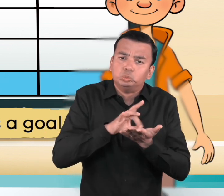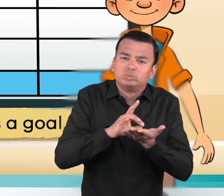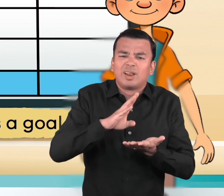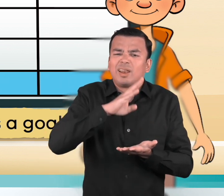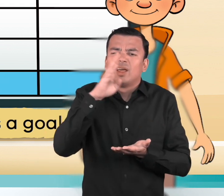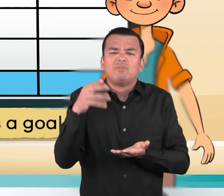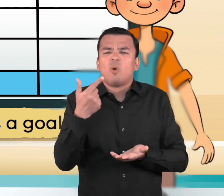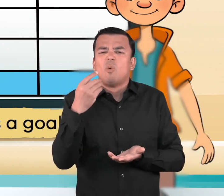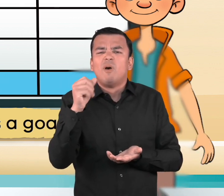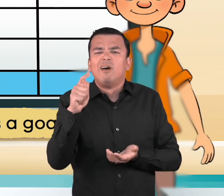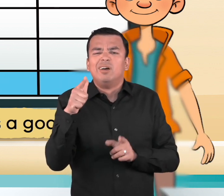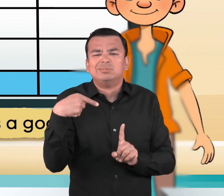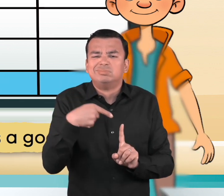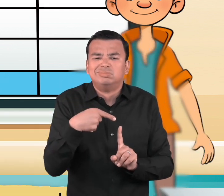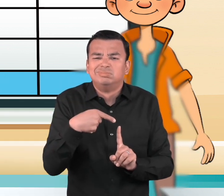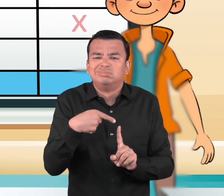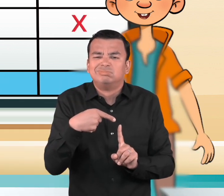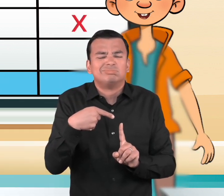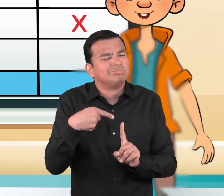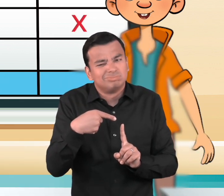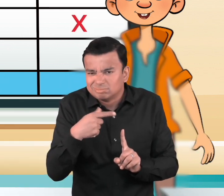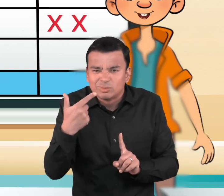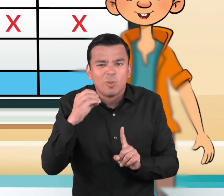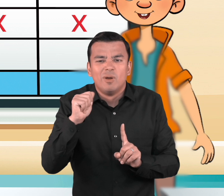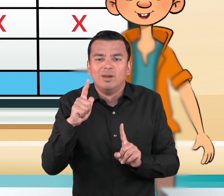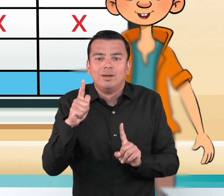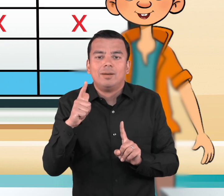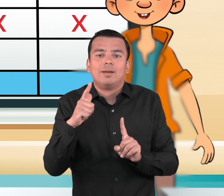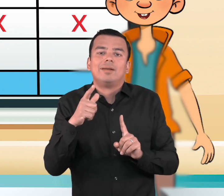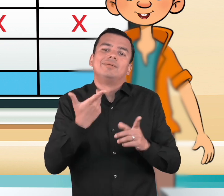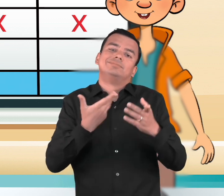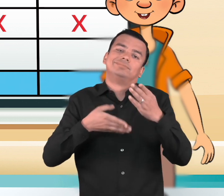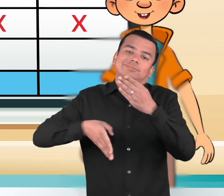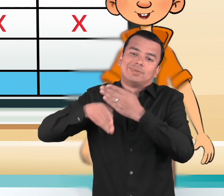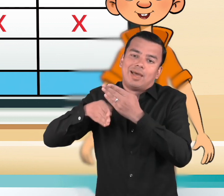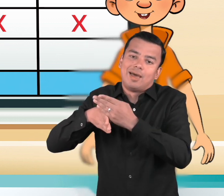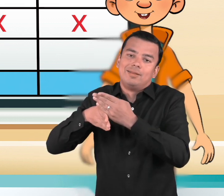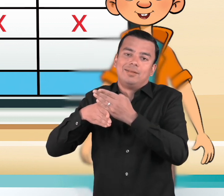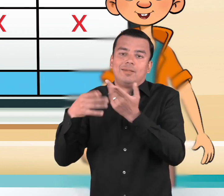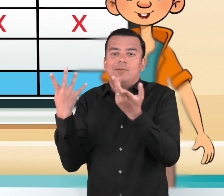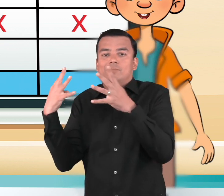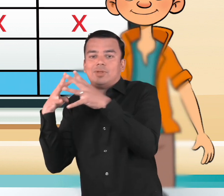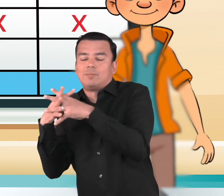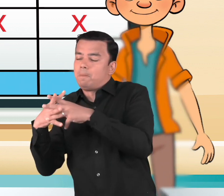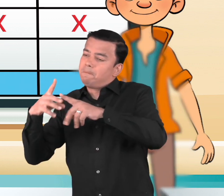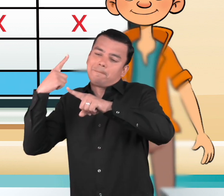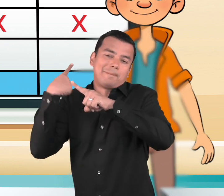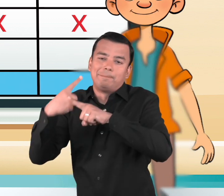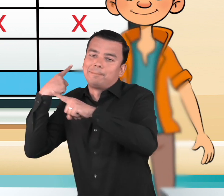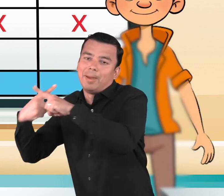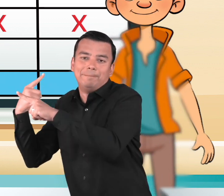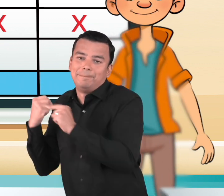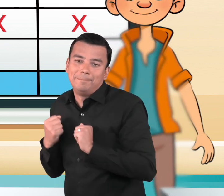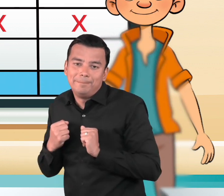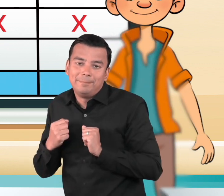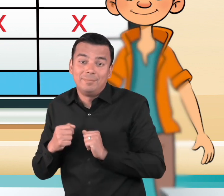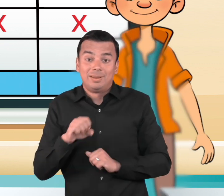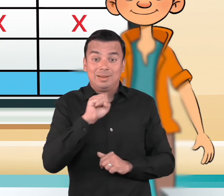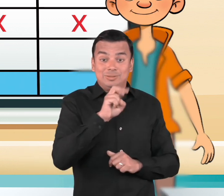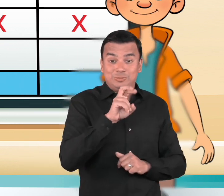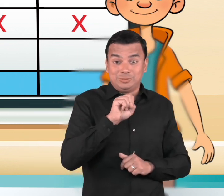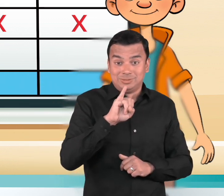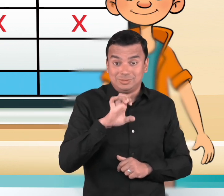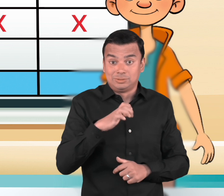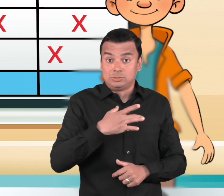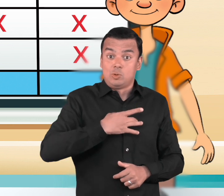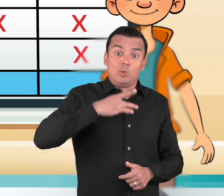but never scores a goal. So soccer and football are definitely out. And Susie does not like to